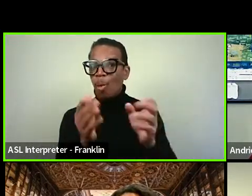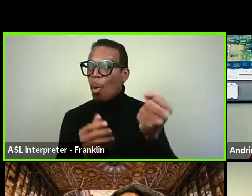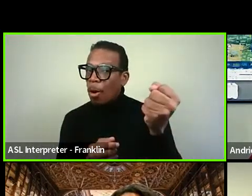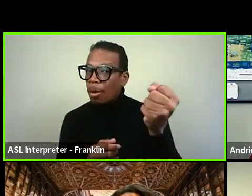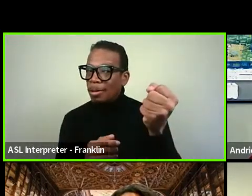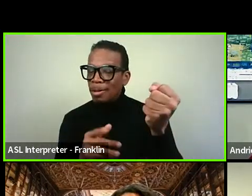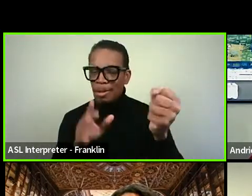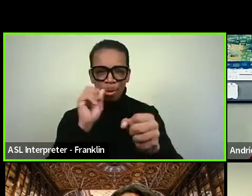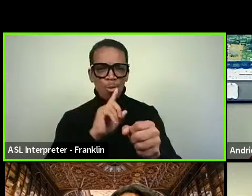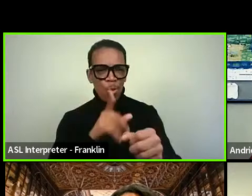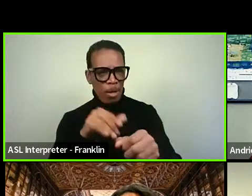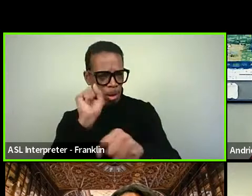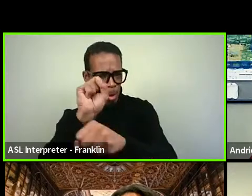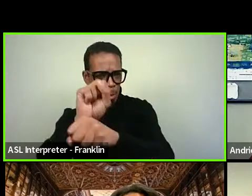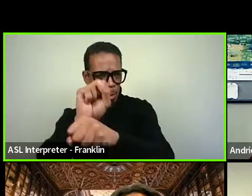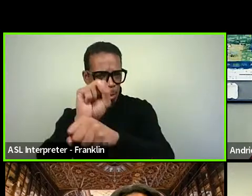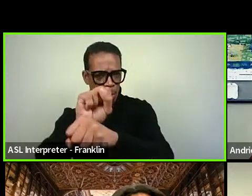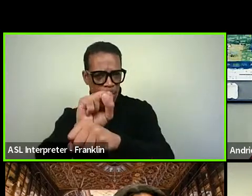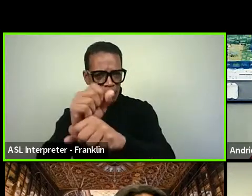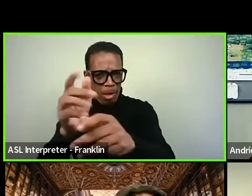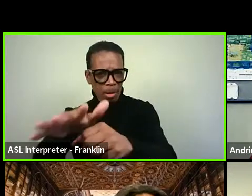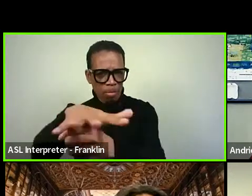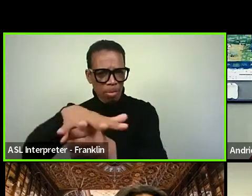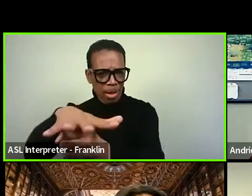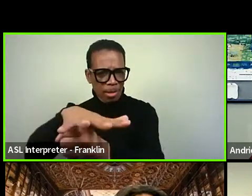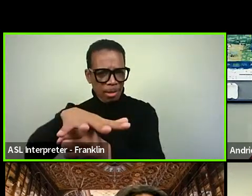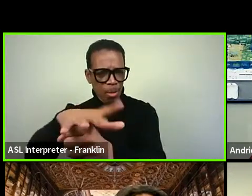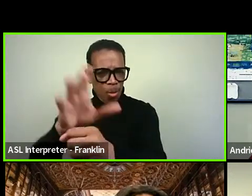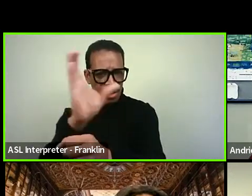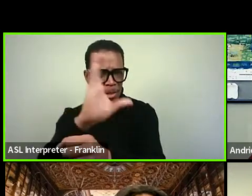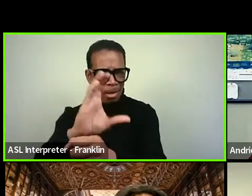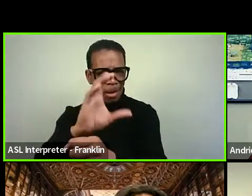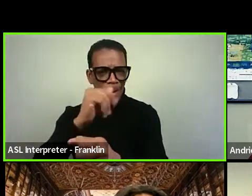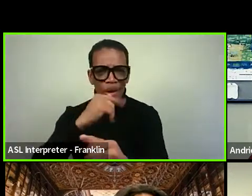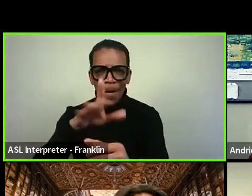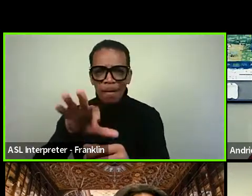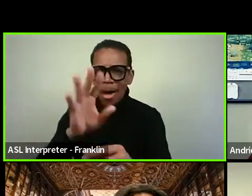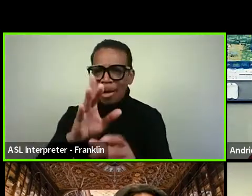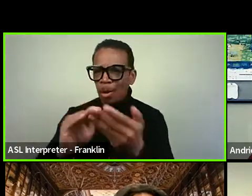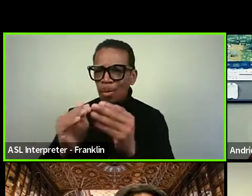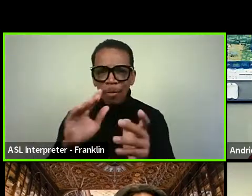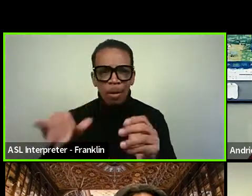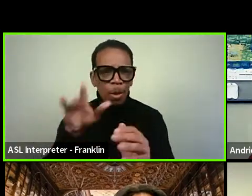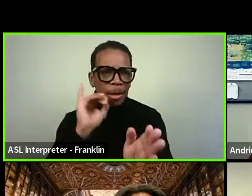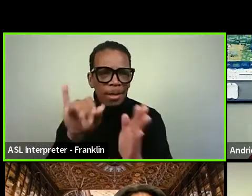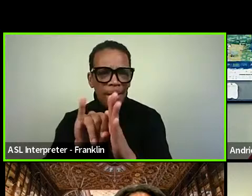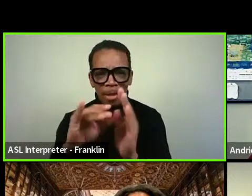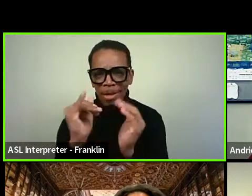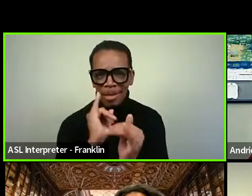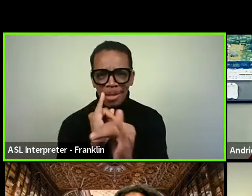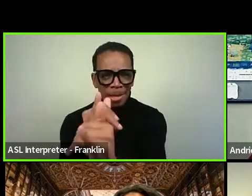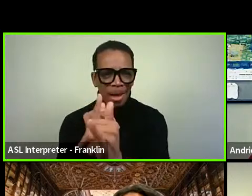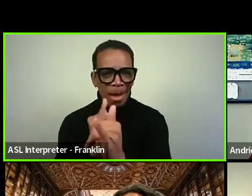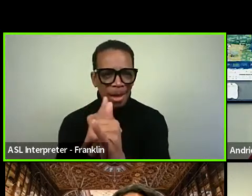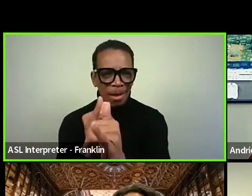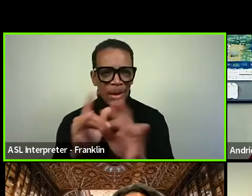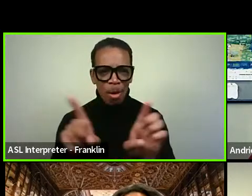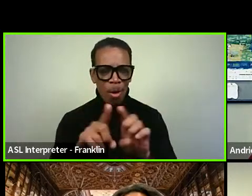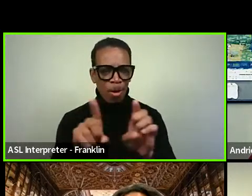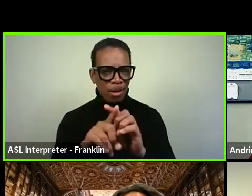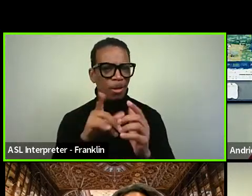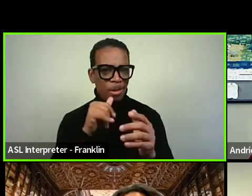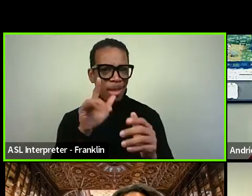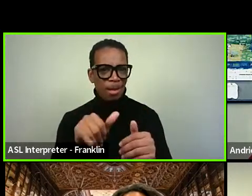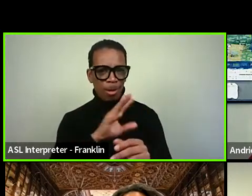lives. It is real there, where we seek to find community amongst those who identify with us. And that also